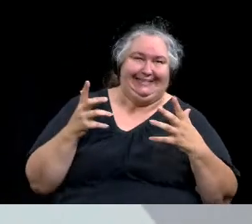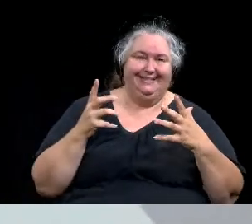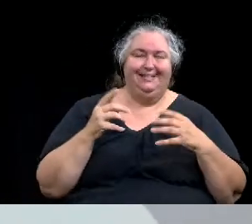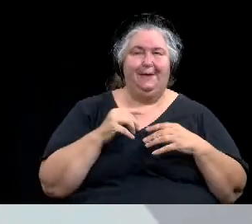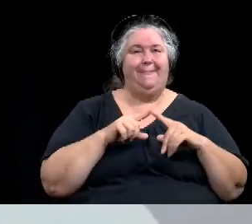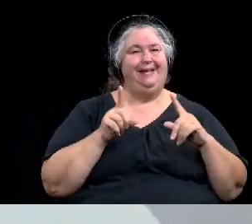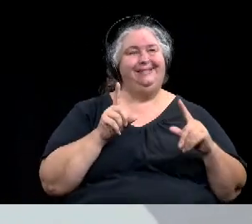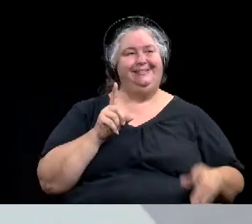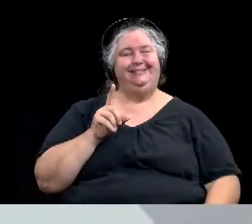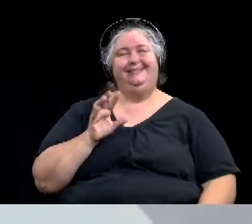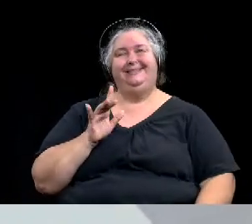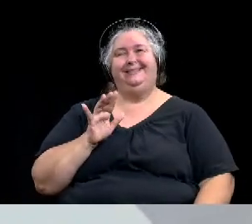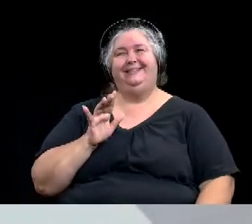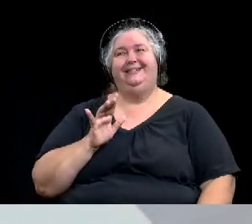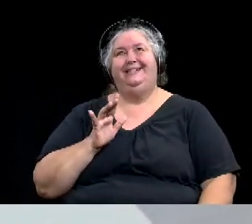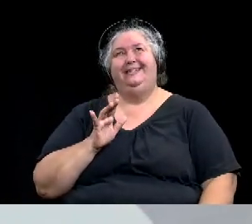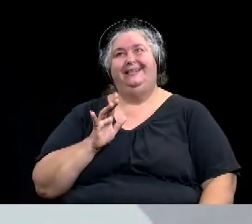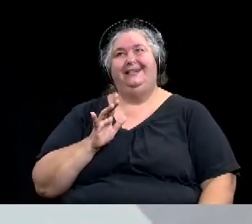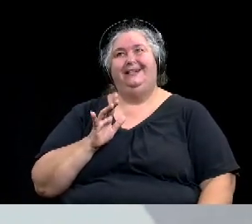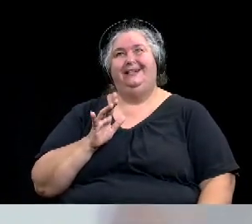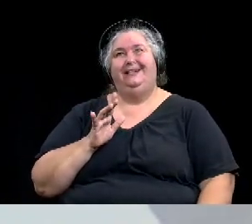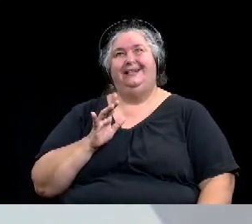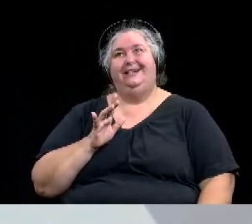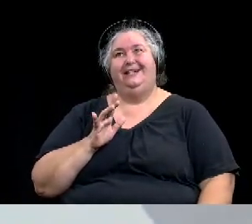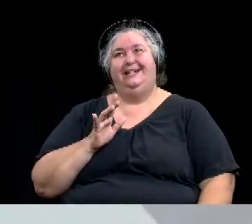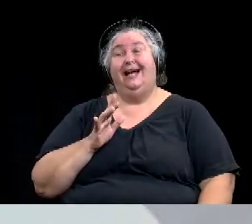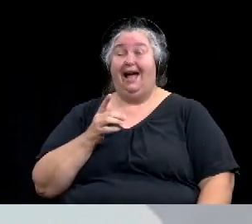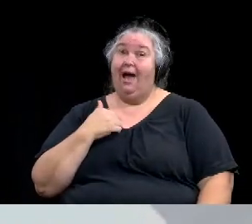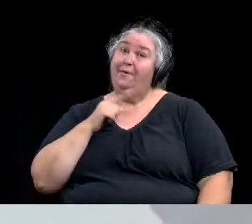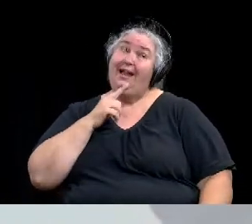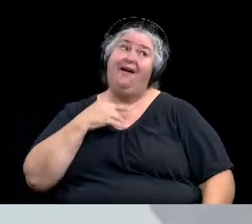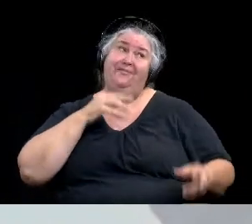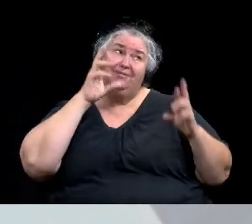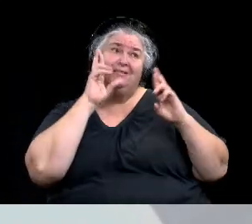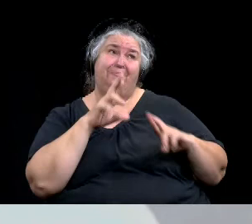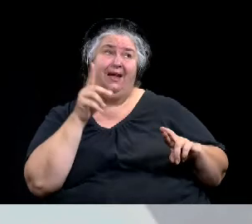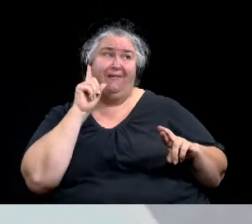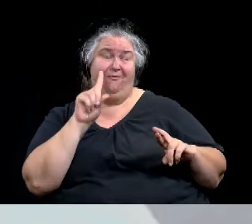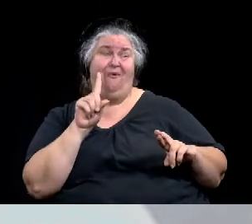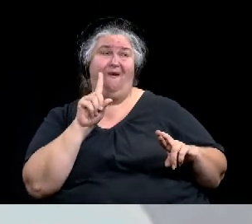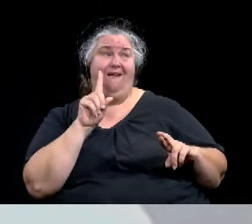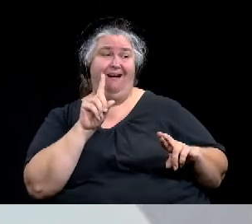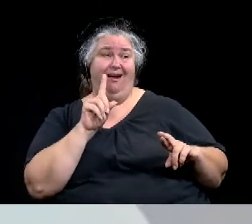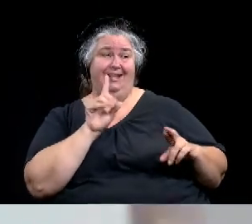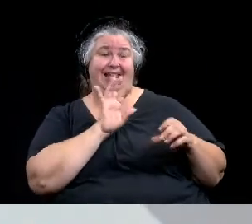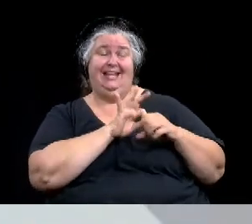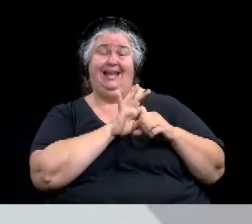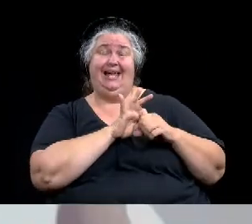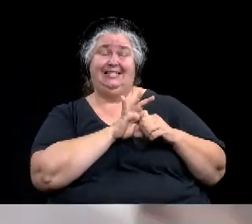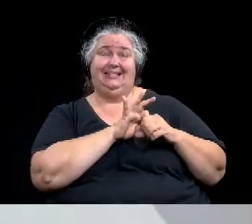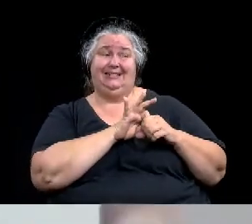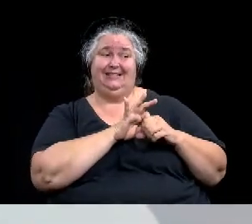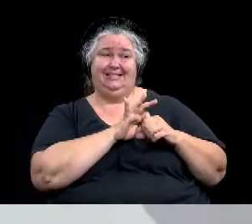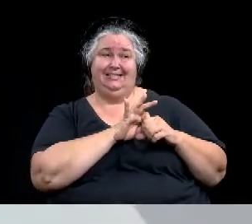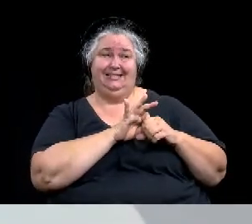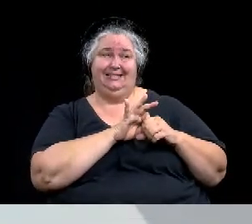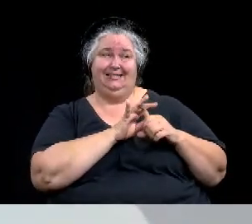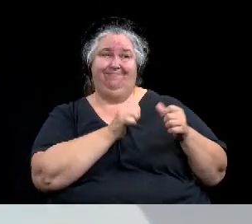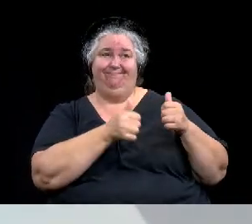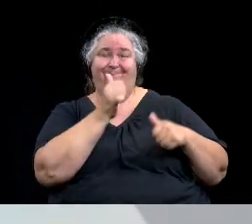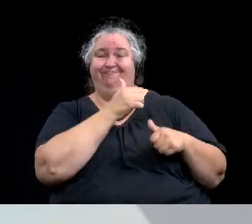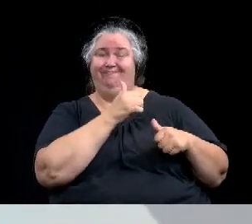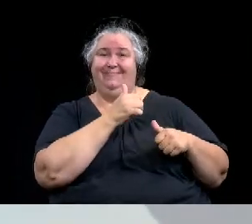But I have tremendous respect for our elected officials, and know that they're keeping all these